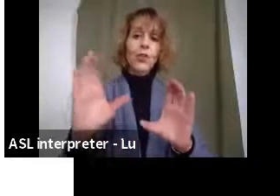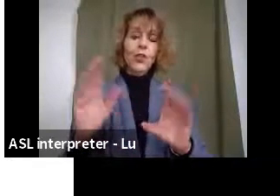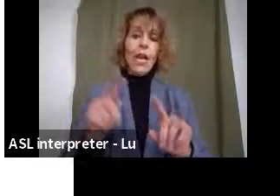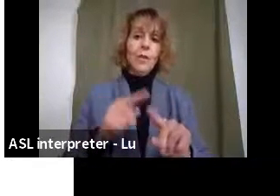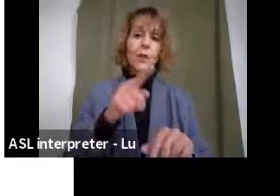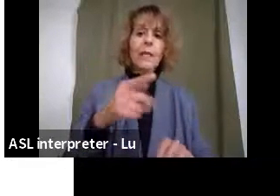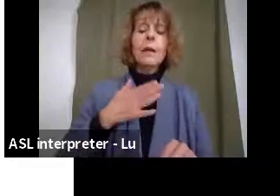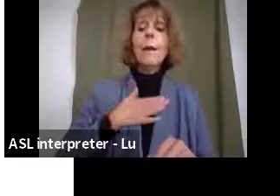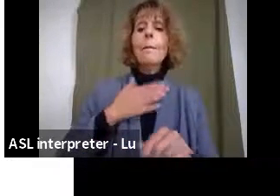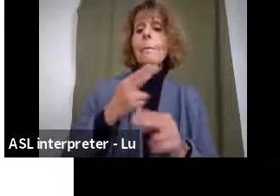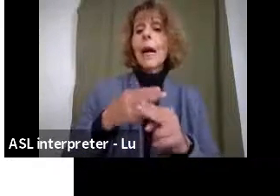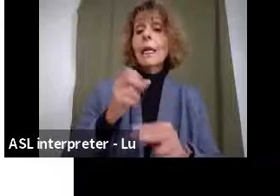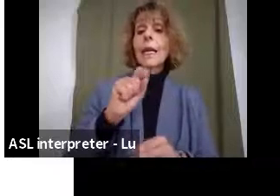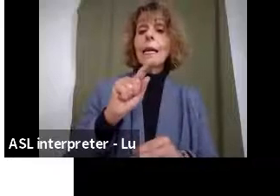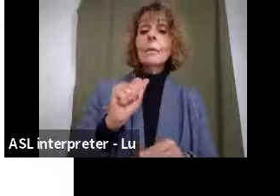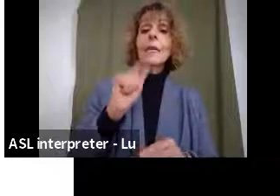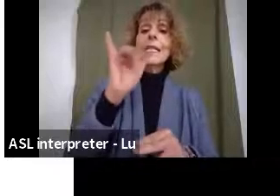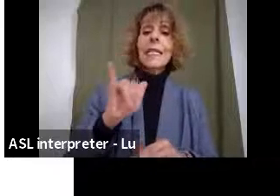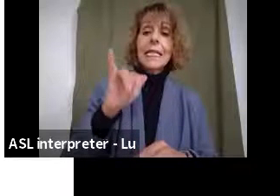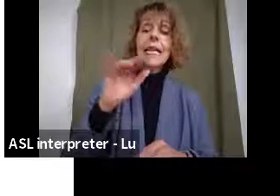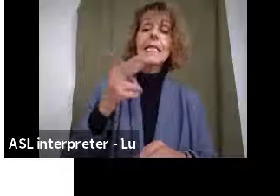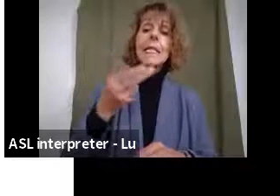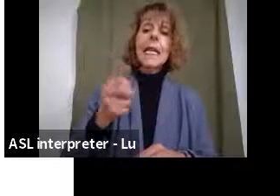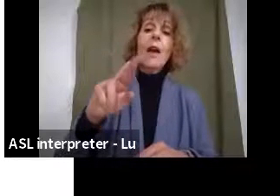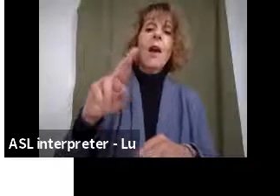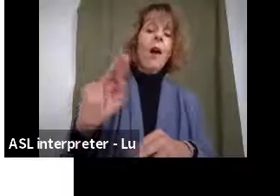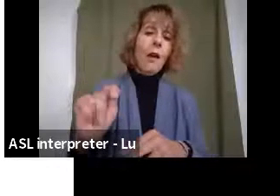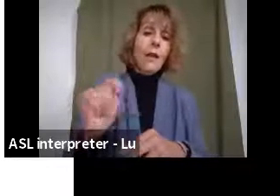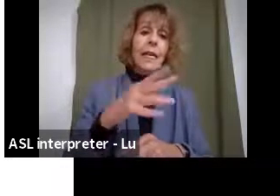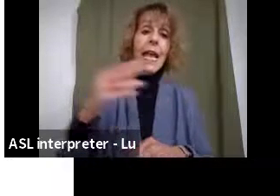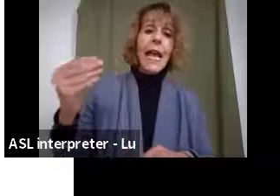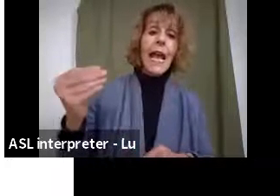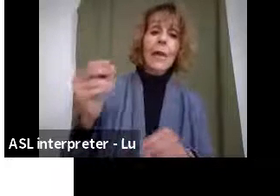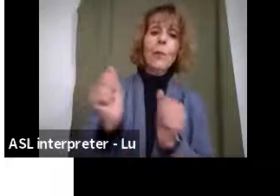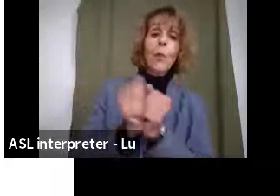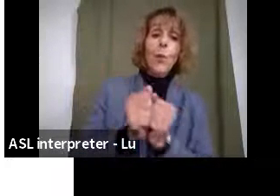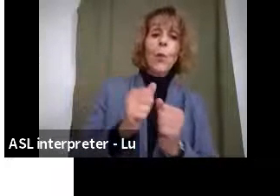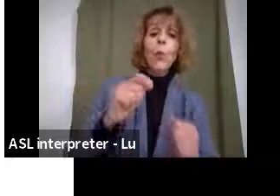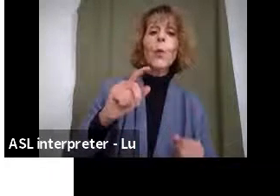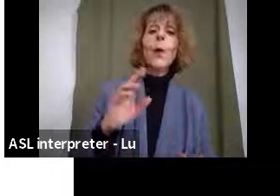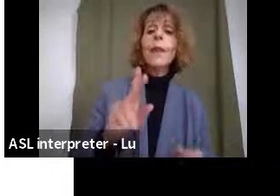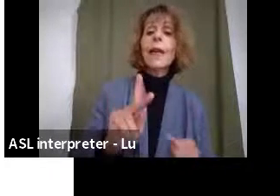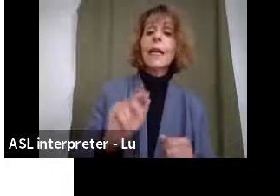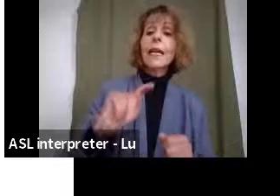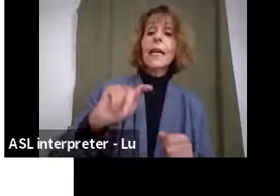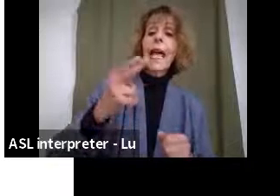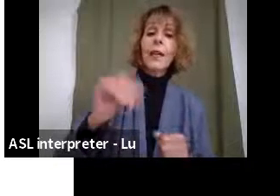the Americans with Disabilities Act as it applies to healthcare providers.